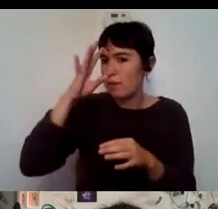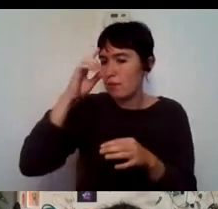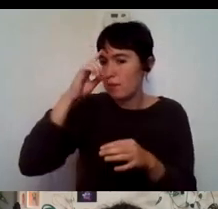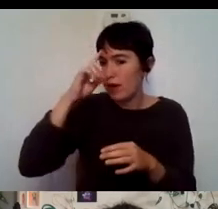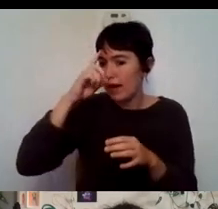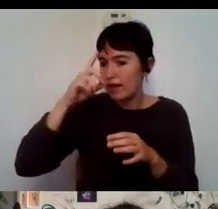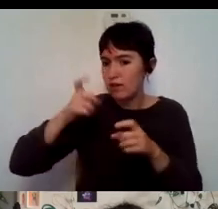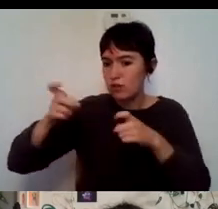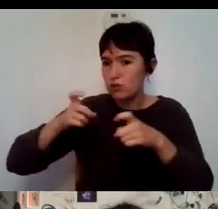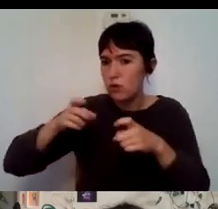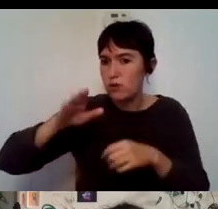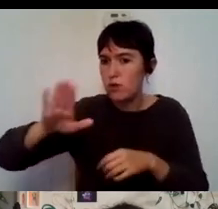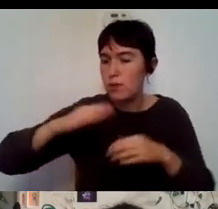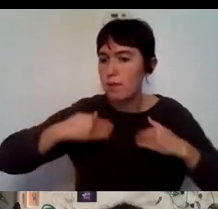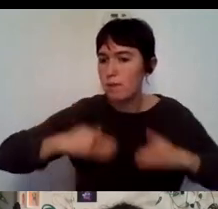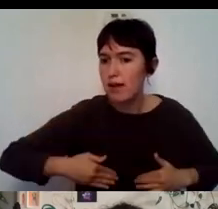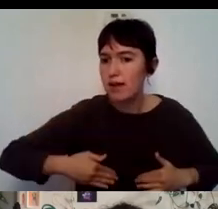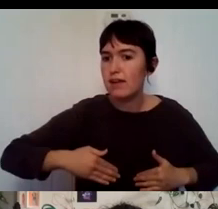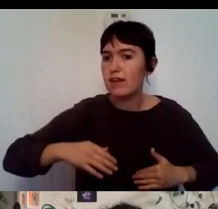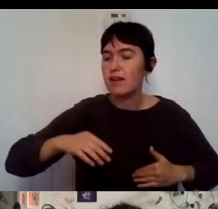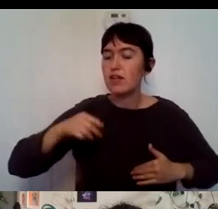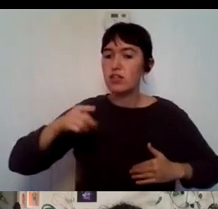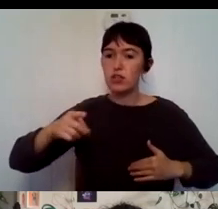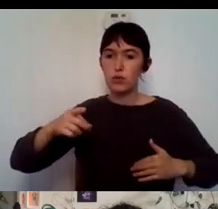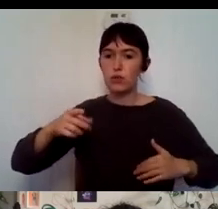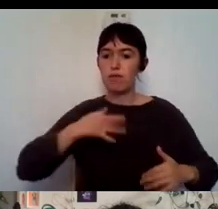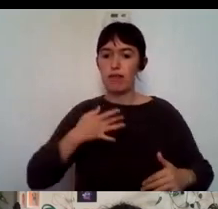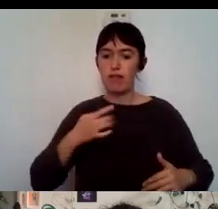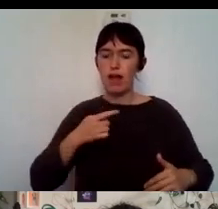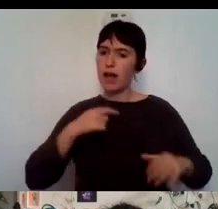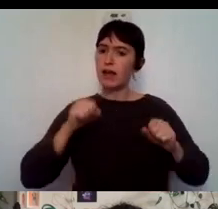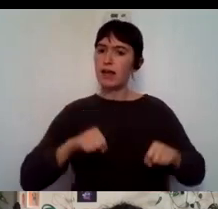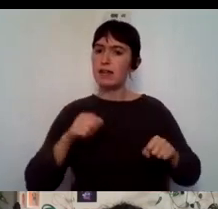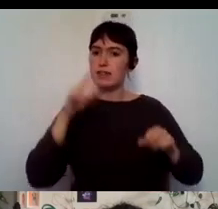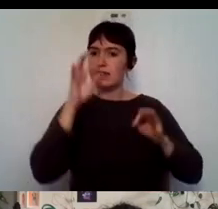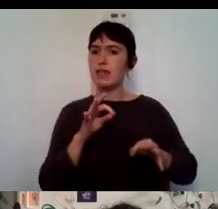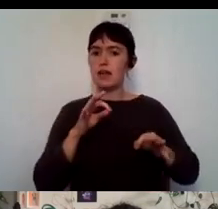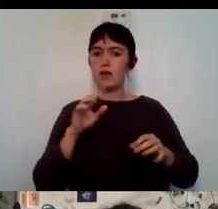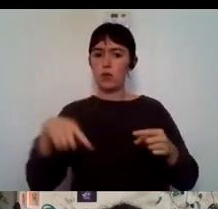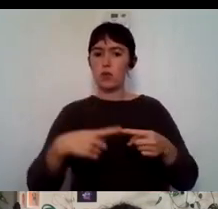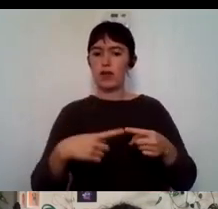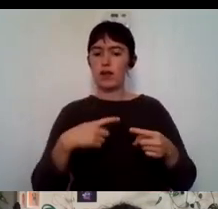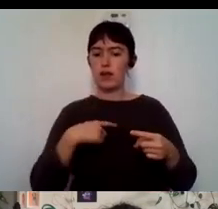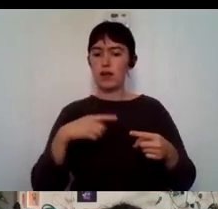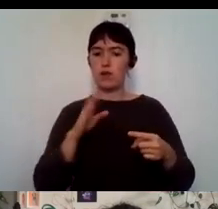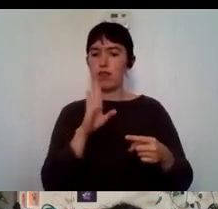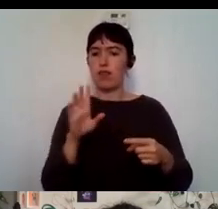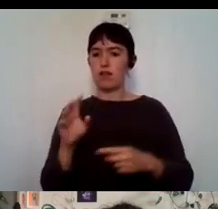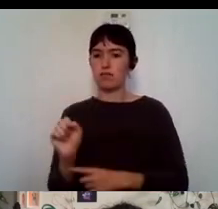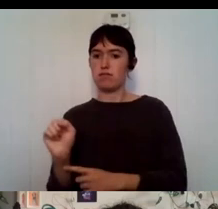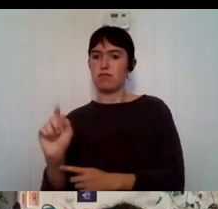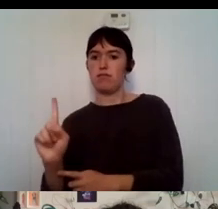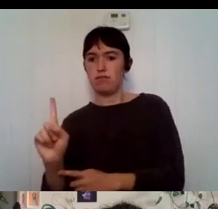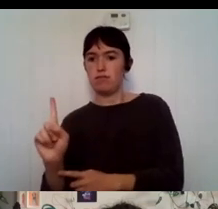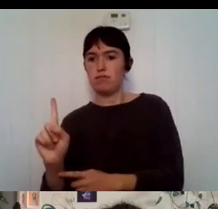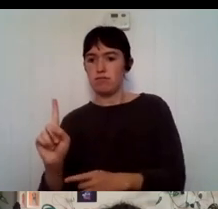you have the illusion of deciding when you're going to raise your finger. But actually, if you look in the brain, there's a signal before you indicate that you've